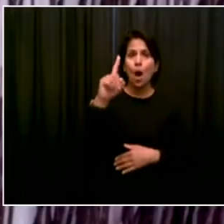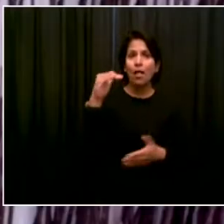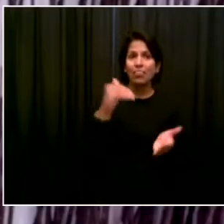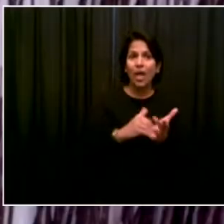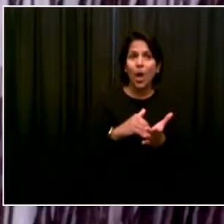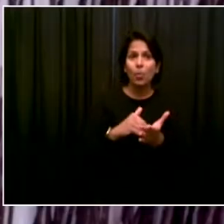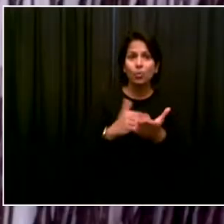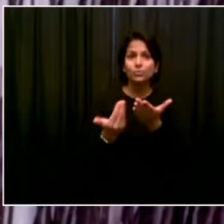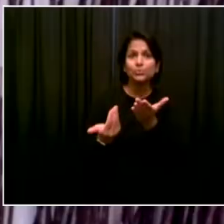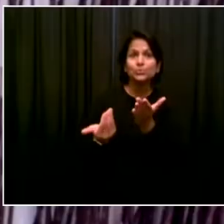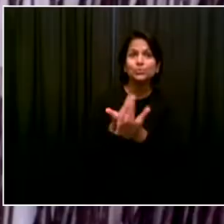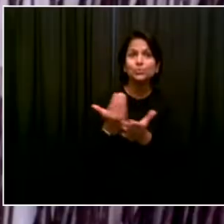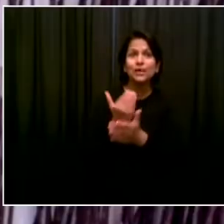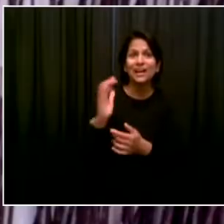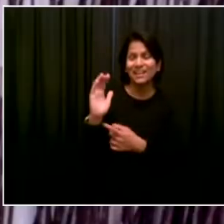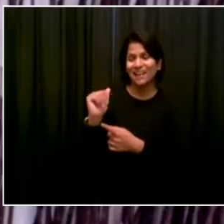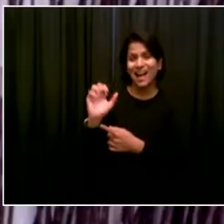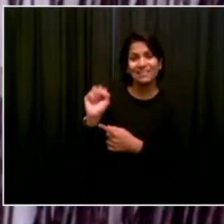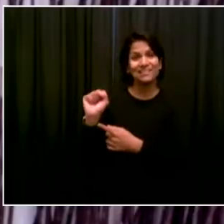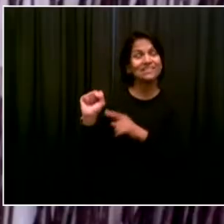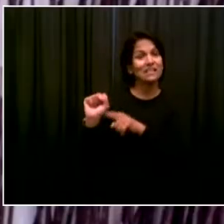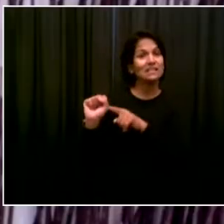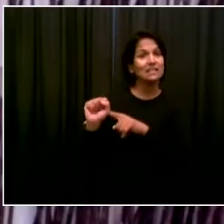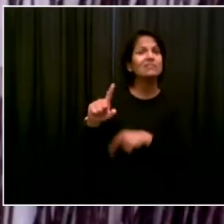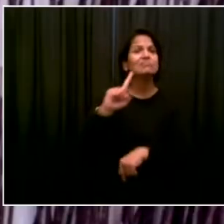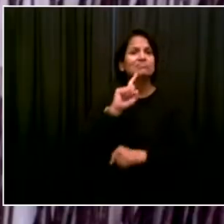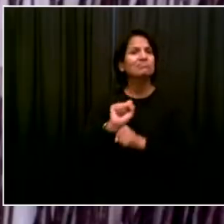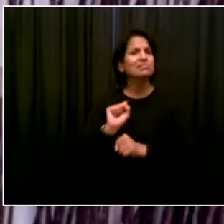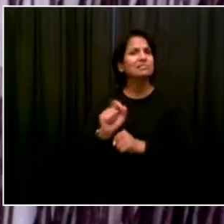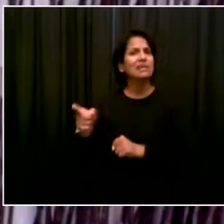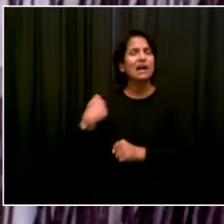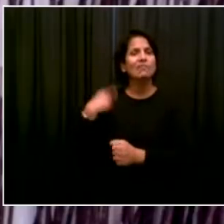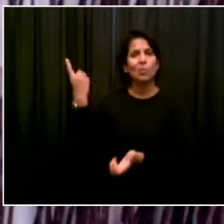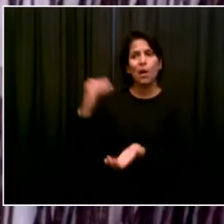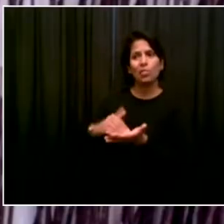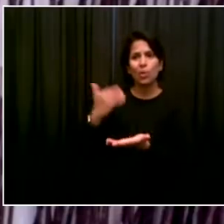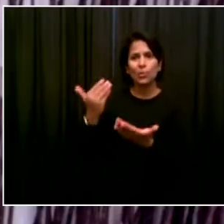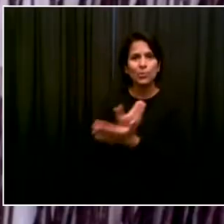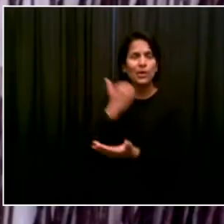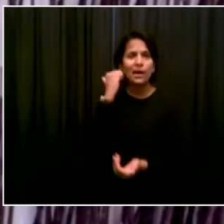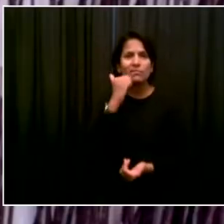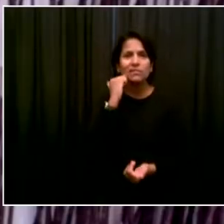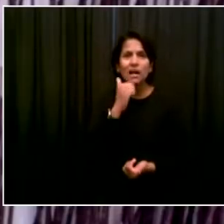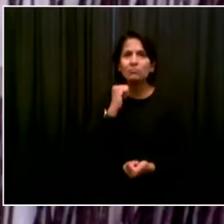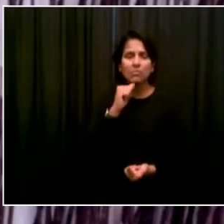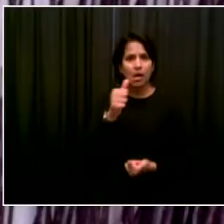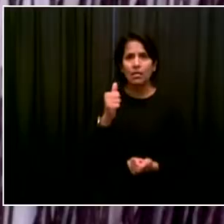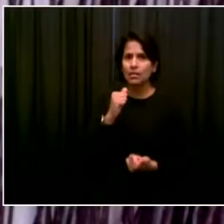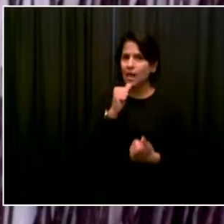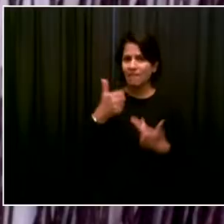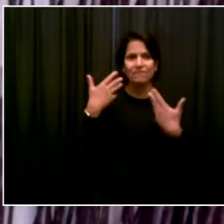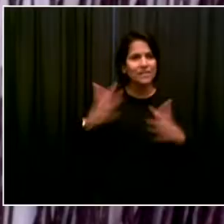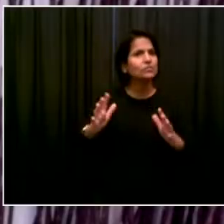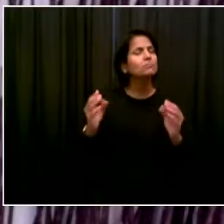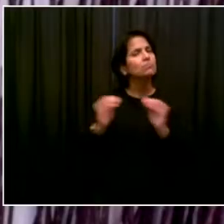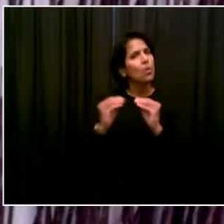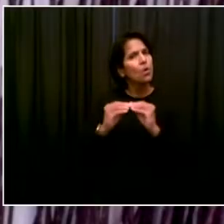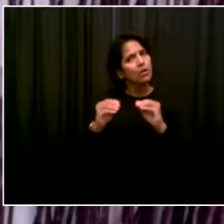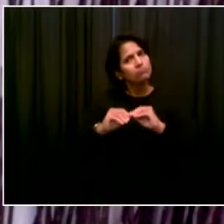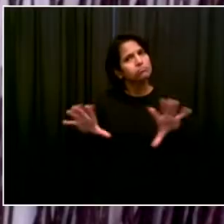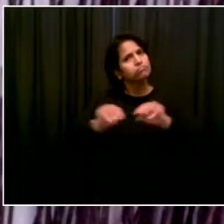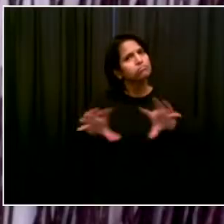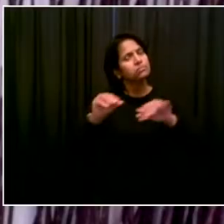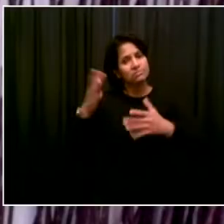there is a real risk that cases could start increasing again. So we have to do more. We still do have about 1 million people in the city